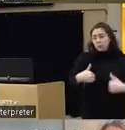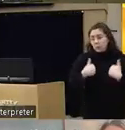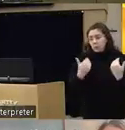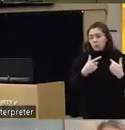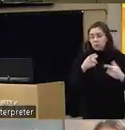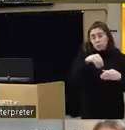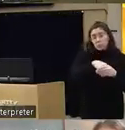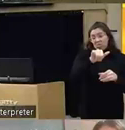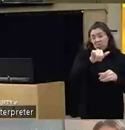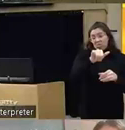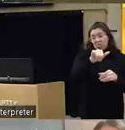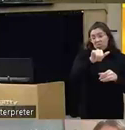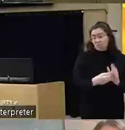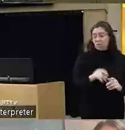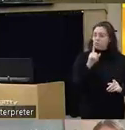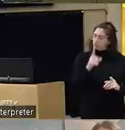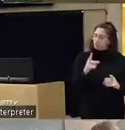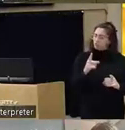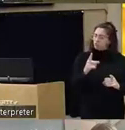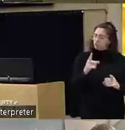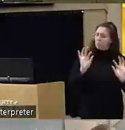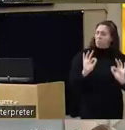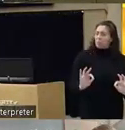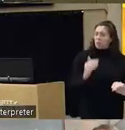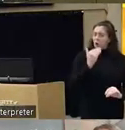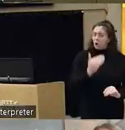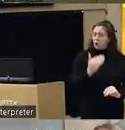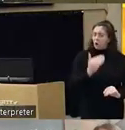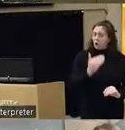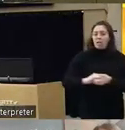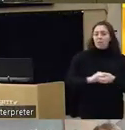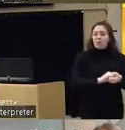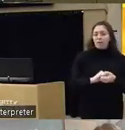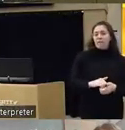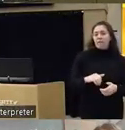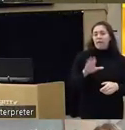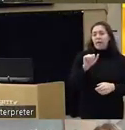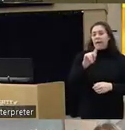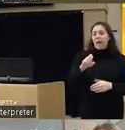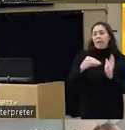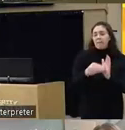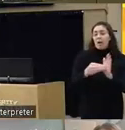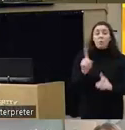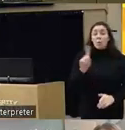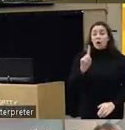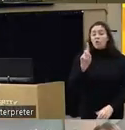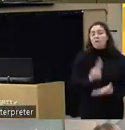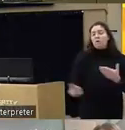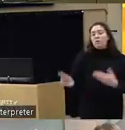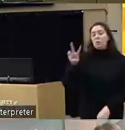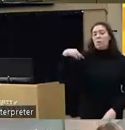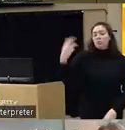it actually works very well with, I think, the collaborative care model developed through the University of Washington and